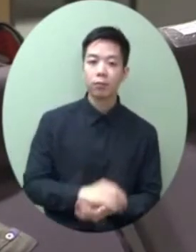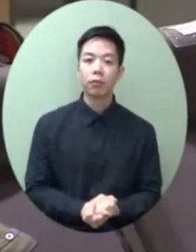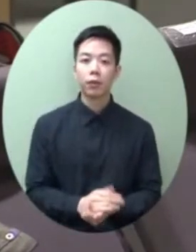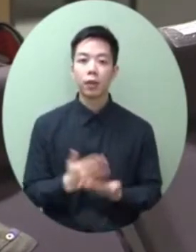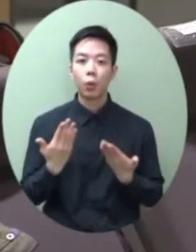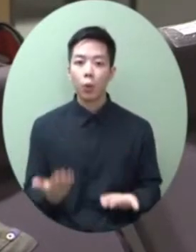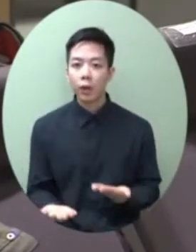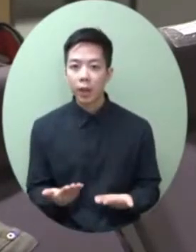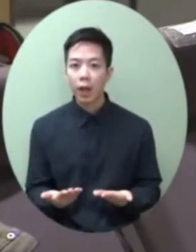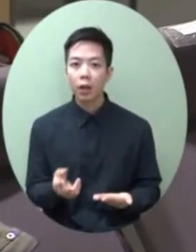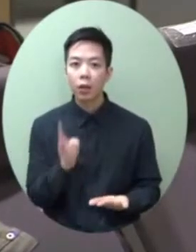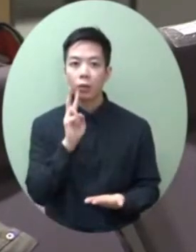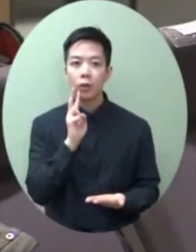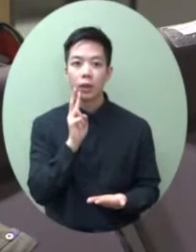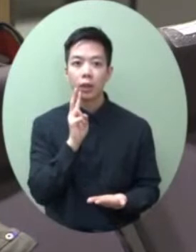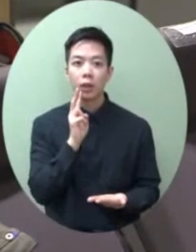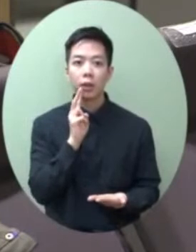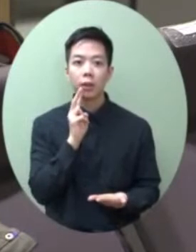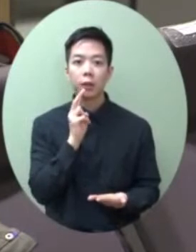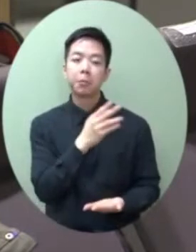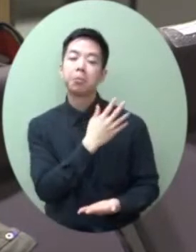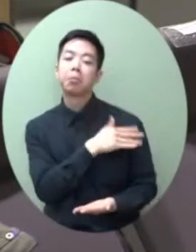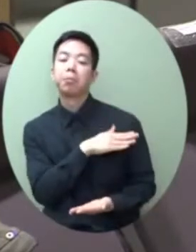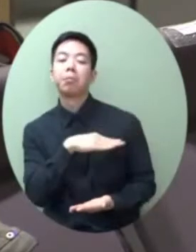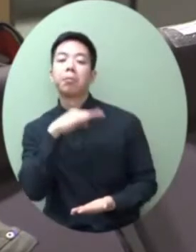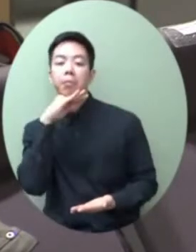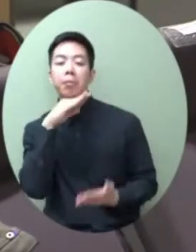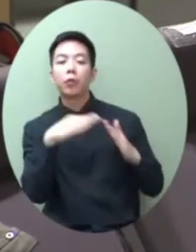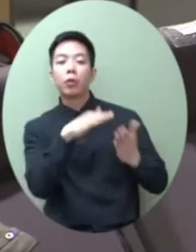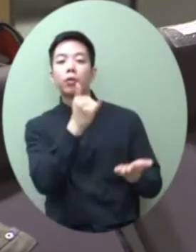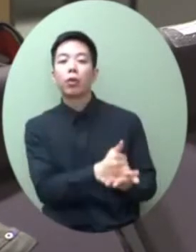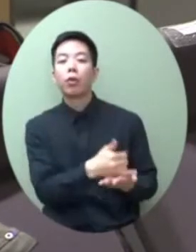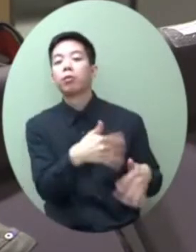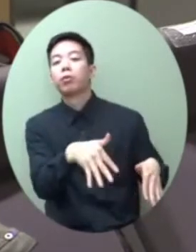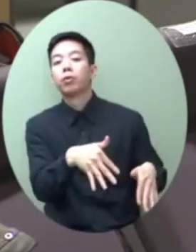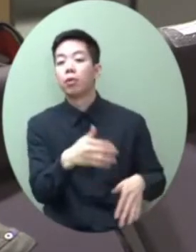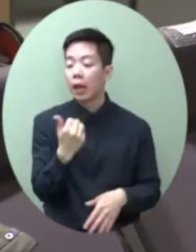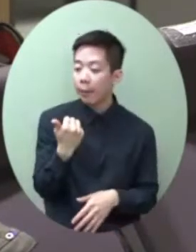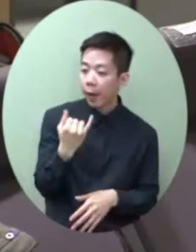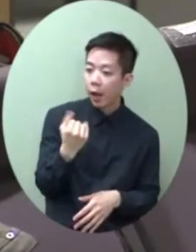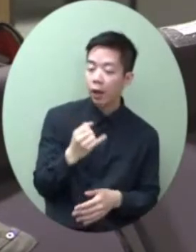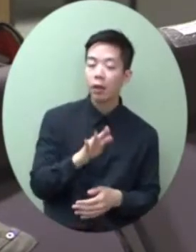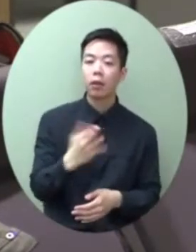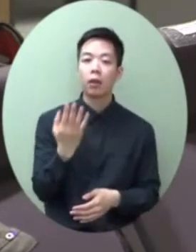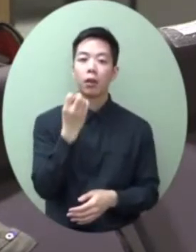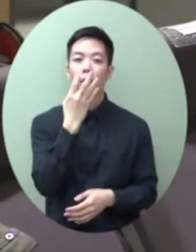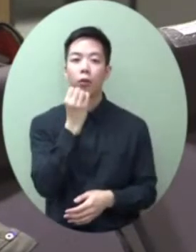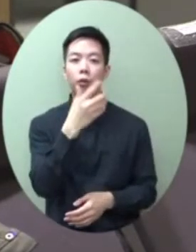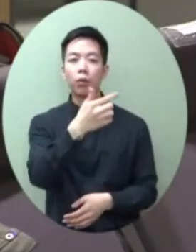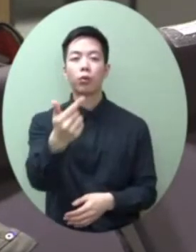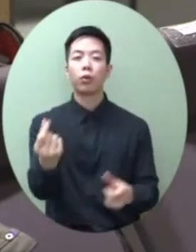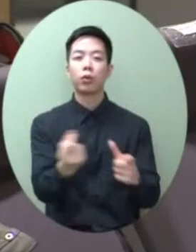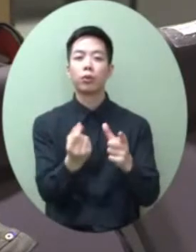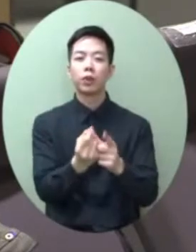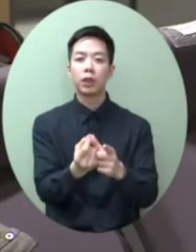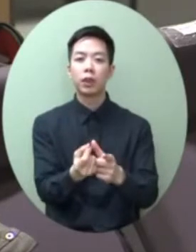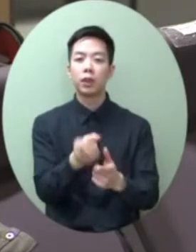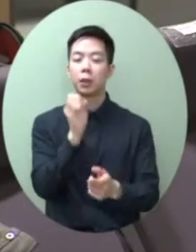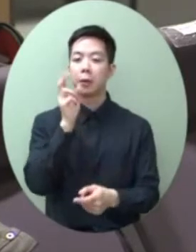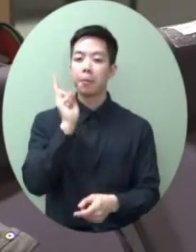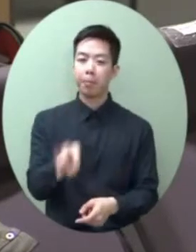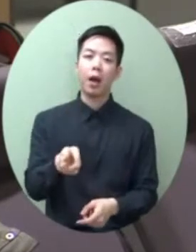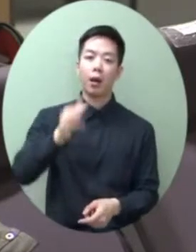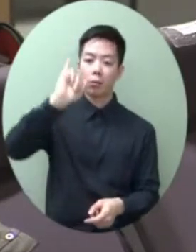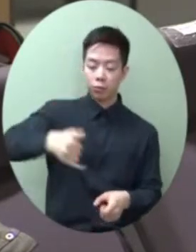of identifying cases at an early stage, or would you think that it's just fine to leave people who are infected at home? But employers